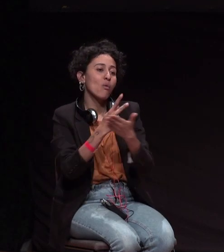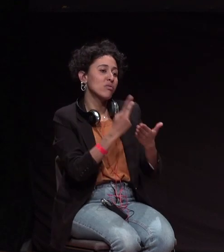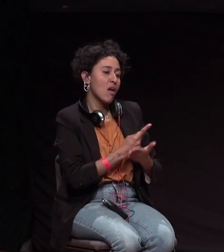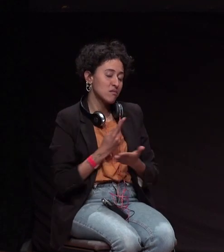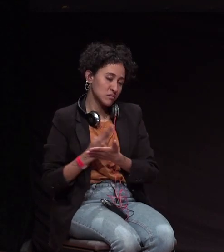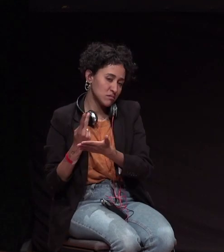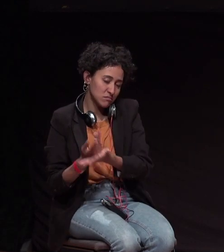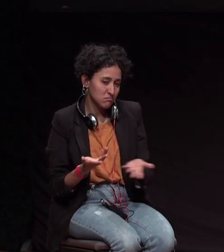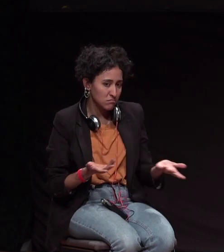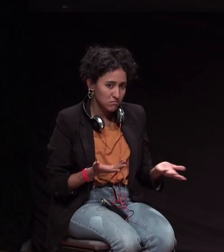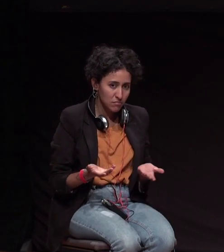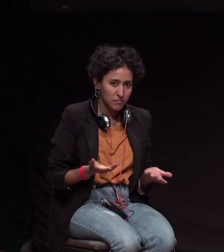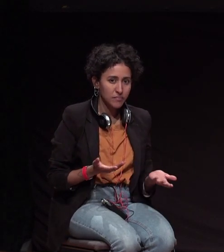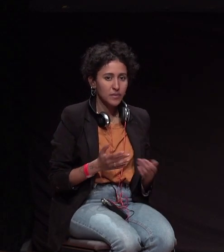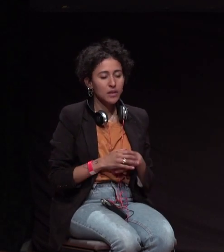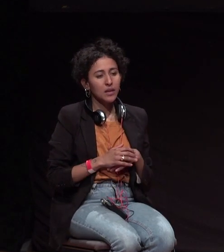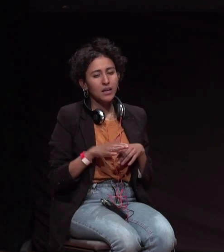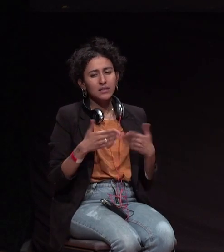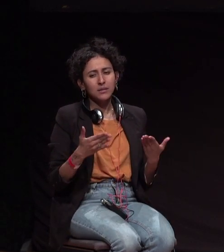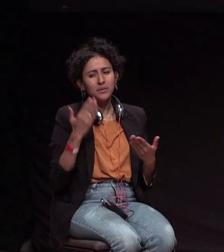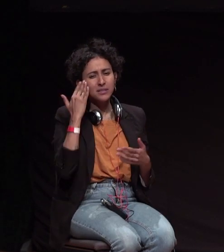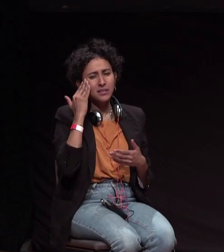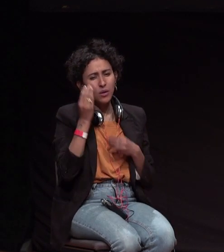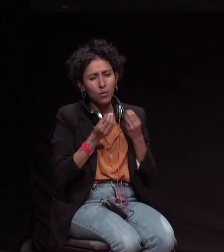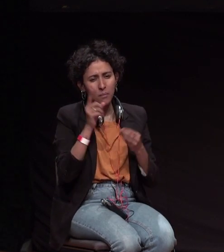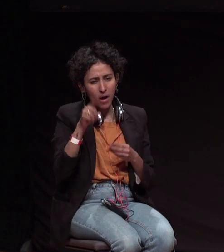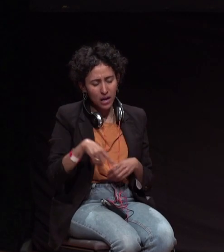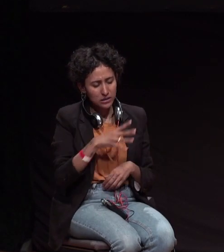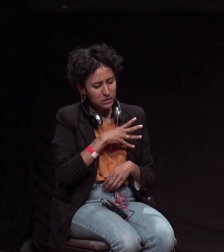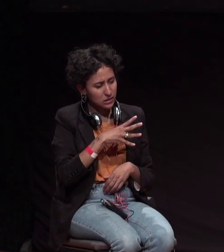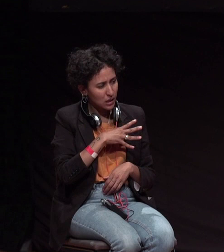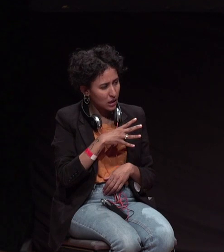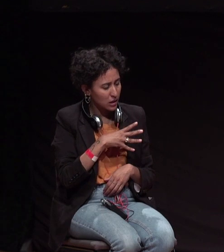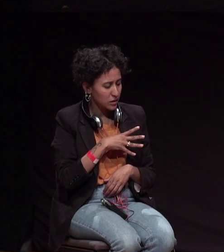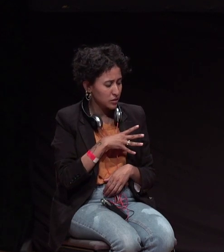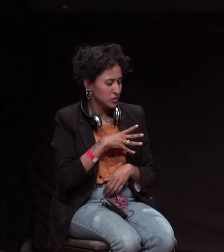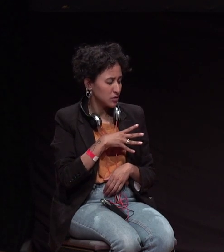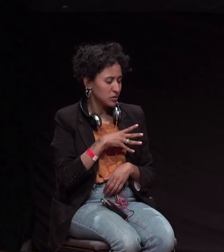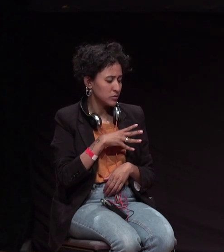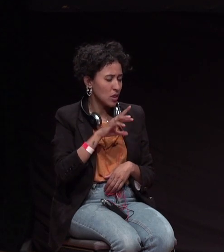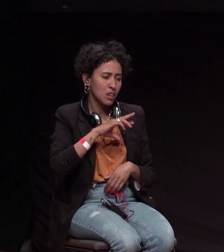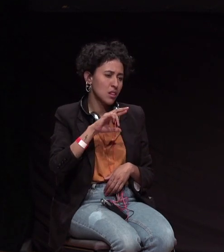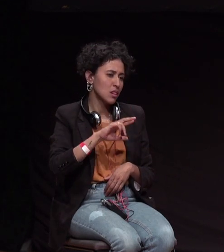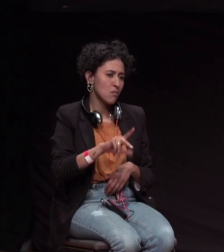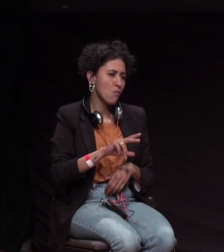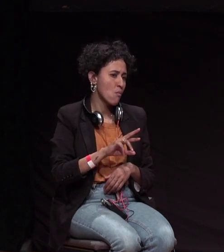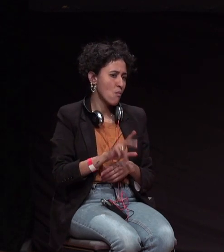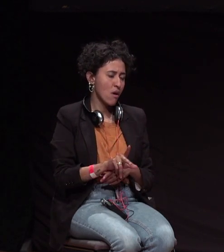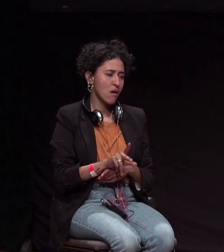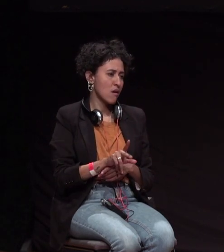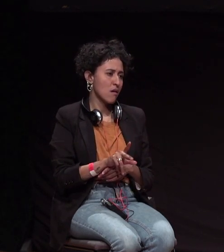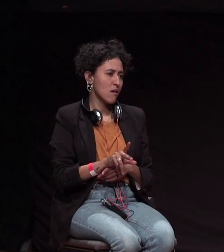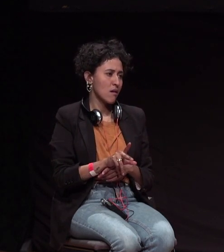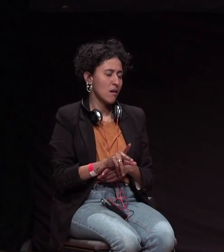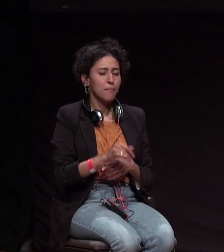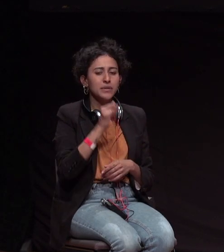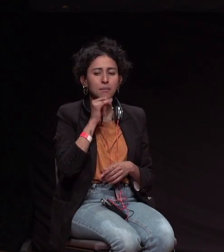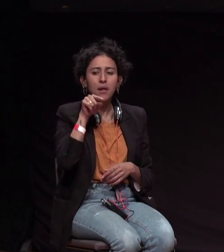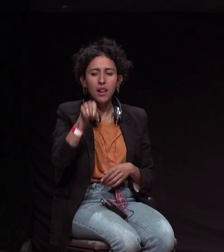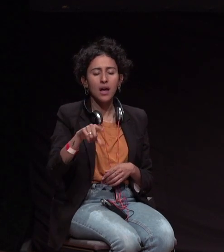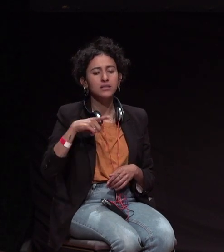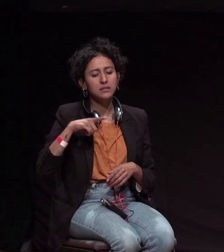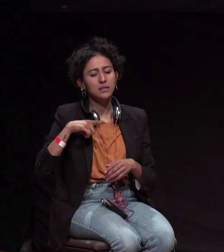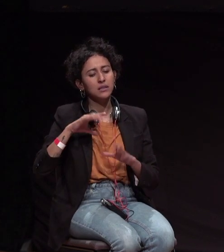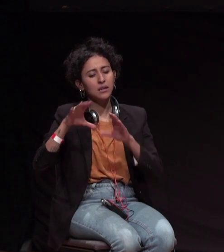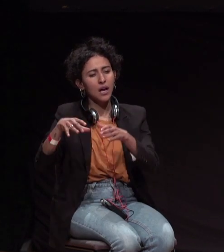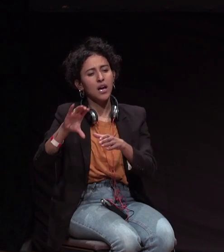that, and something that shifted in the city, is that no longer is it just the residents of Chinatown or just the